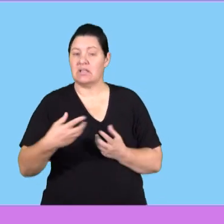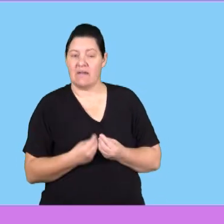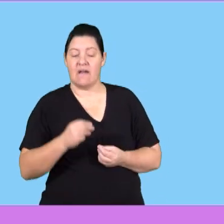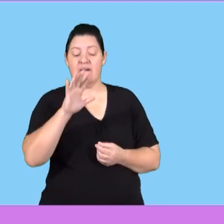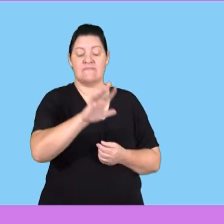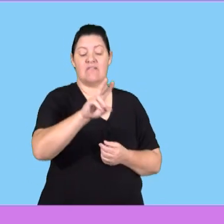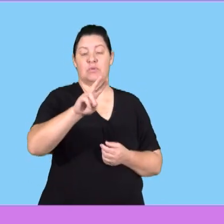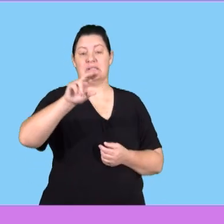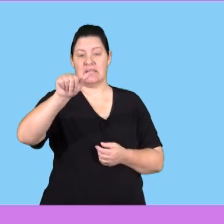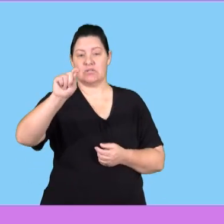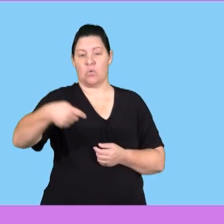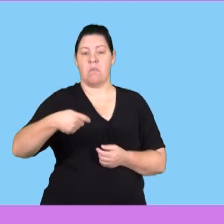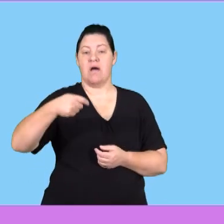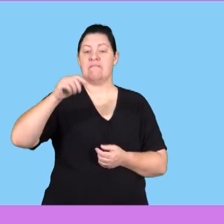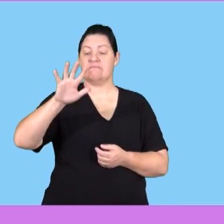having is